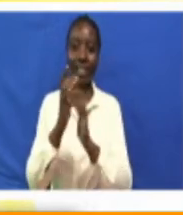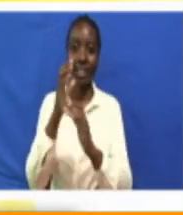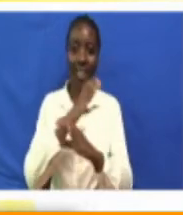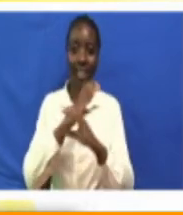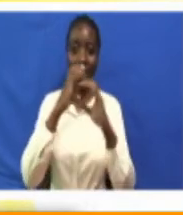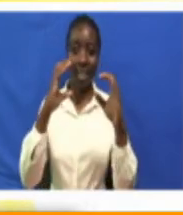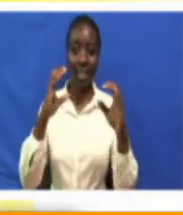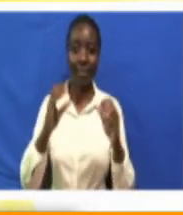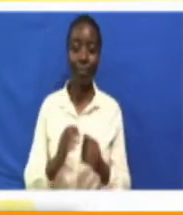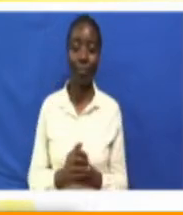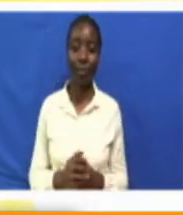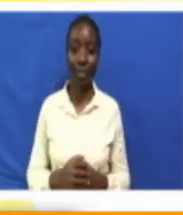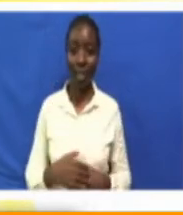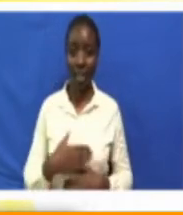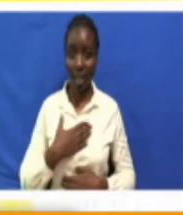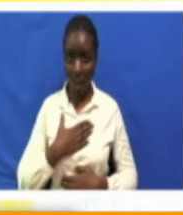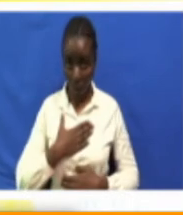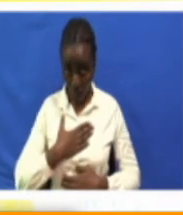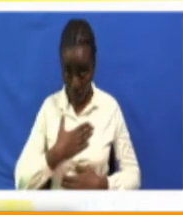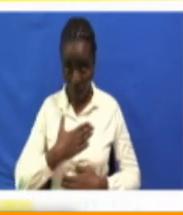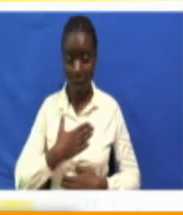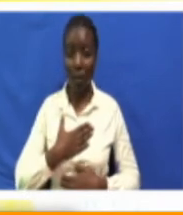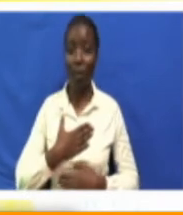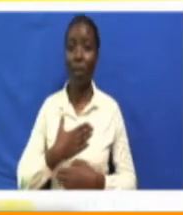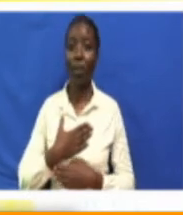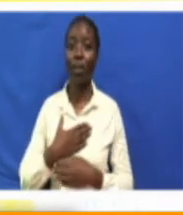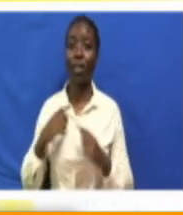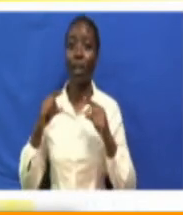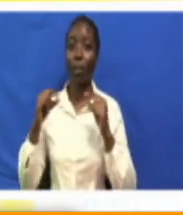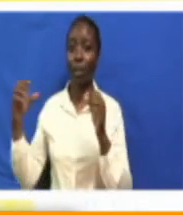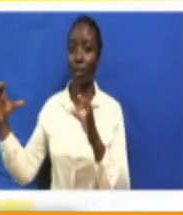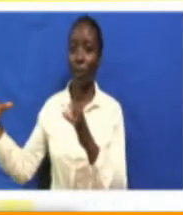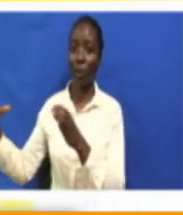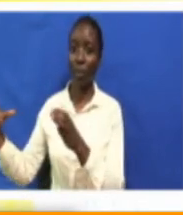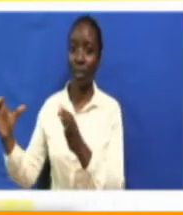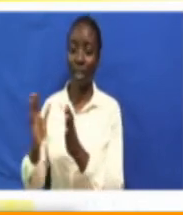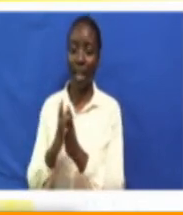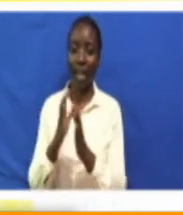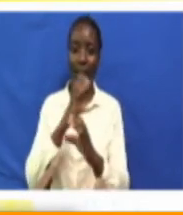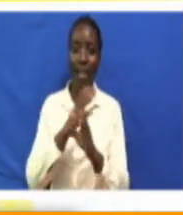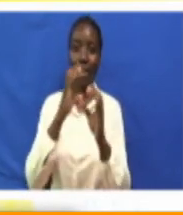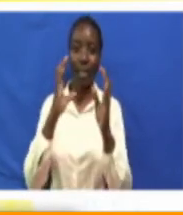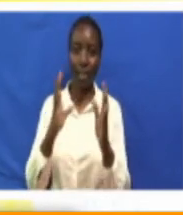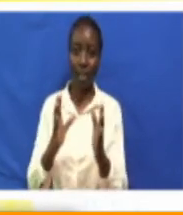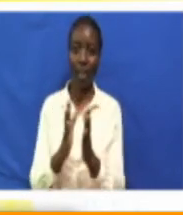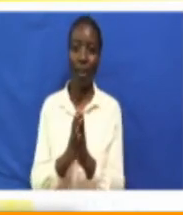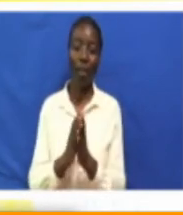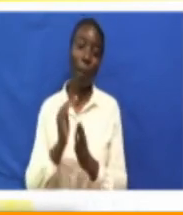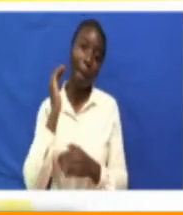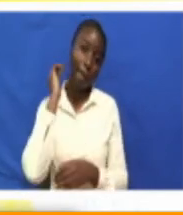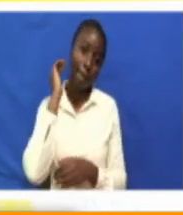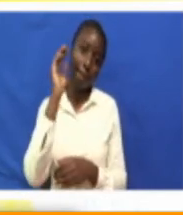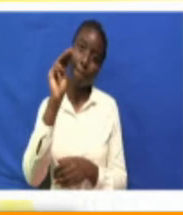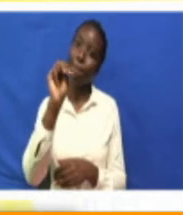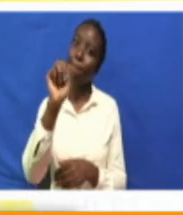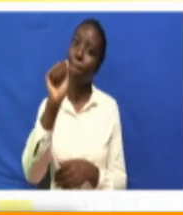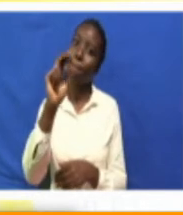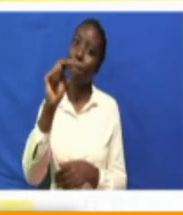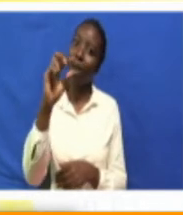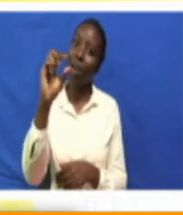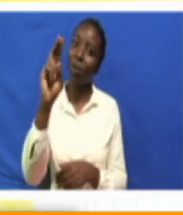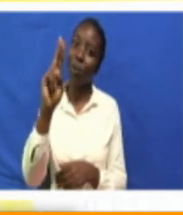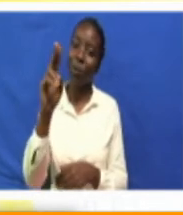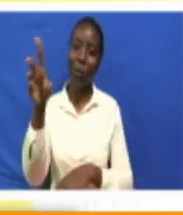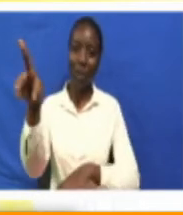on behalf of the clergy and the Christians from the great mangudinary who are animating these years Family Day